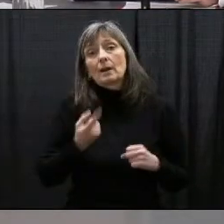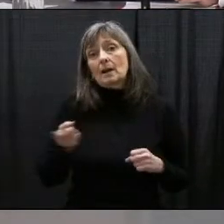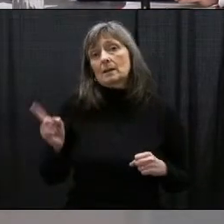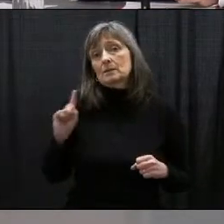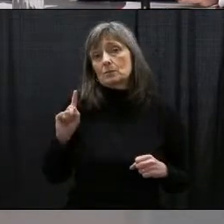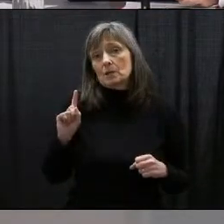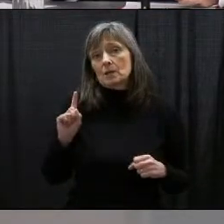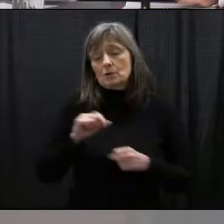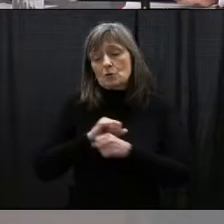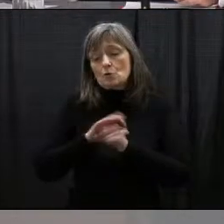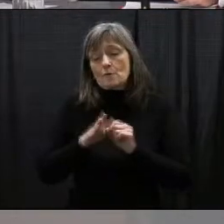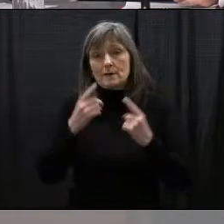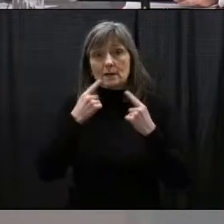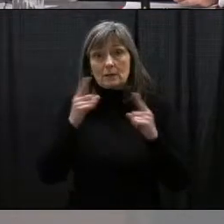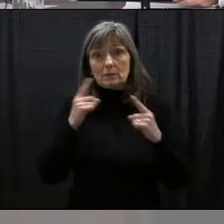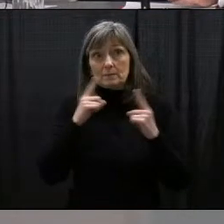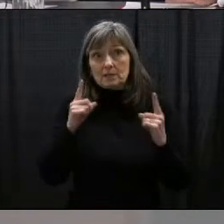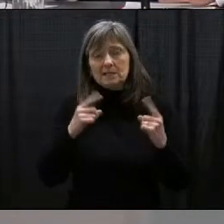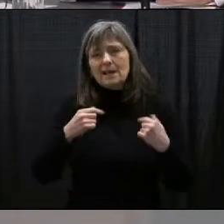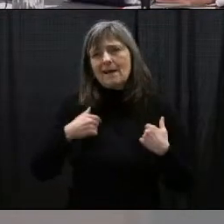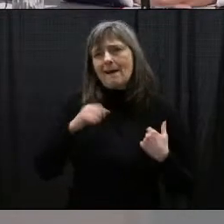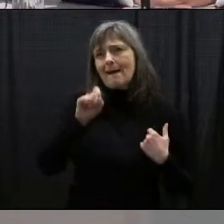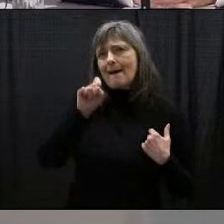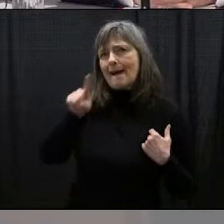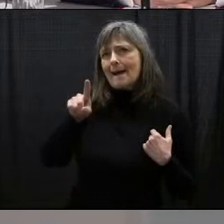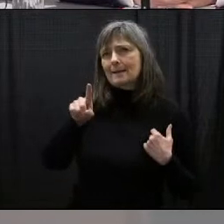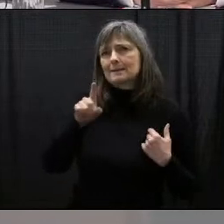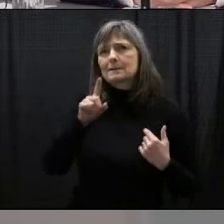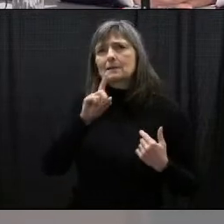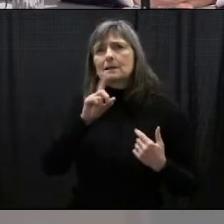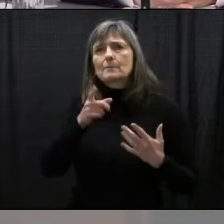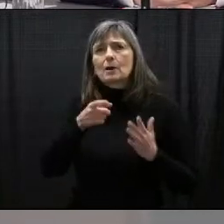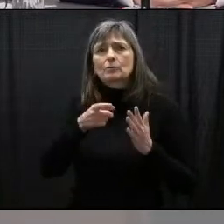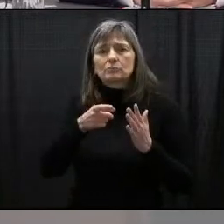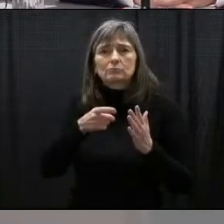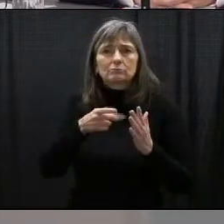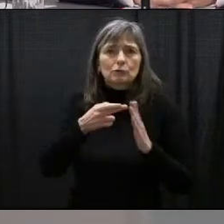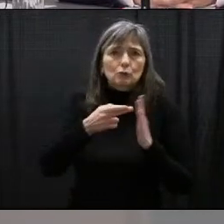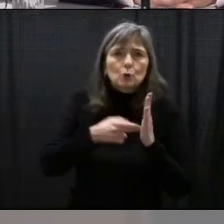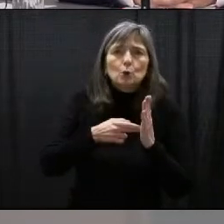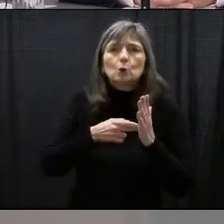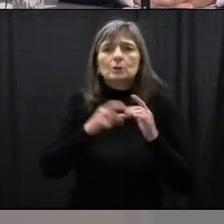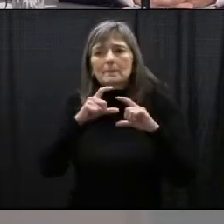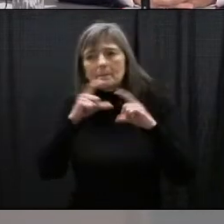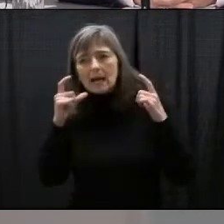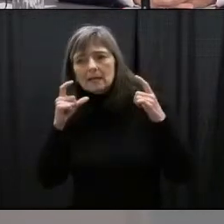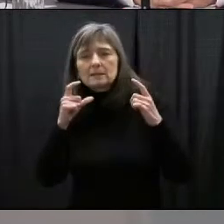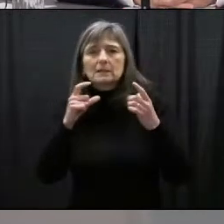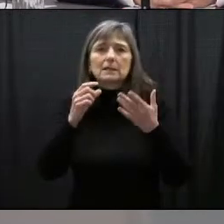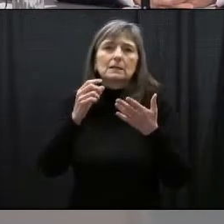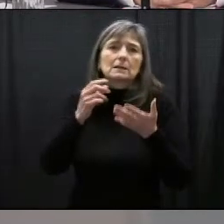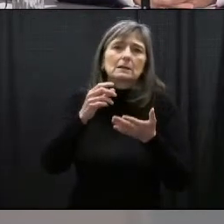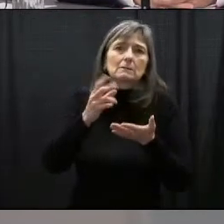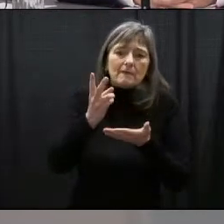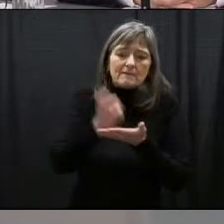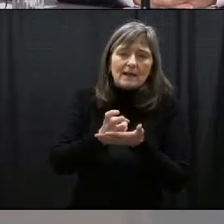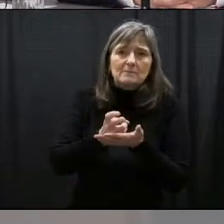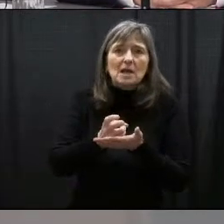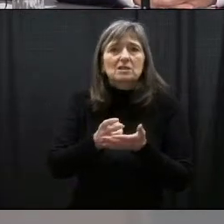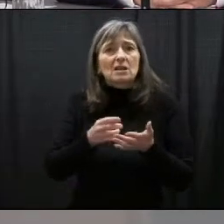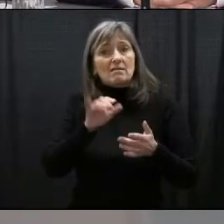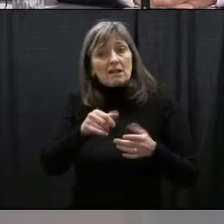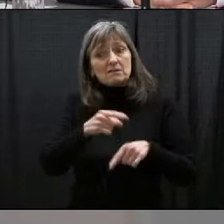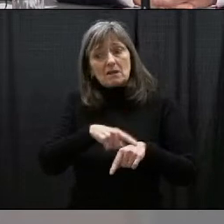during last week's COVID briefing, when I asked about mandates such as the Vax Pass and masking, at the time you stated that the province